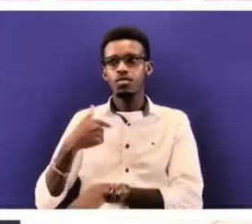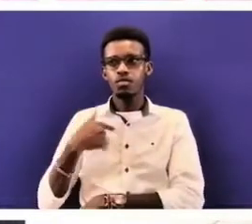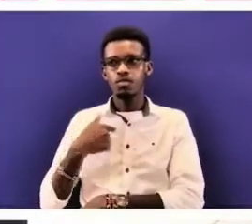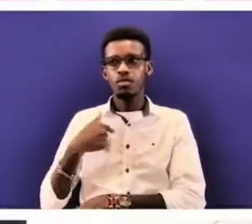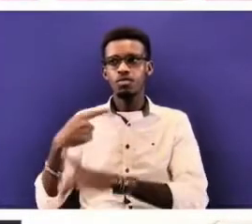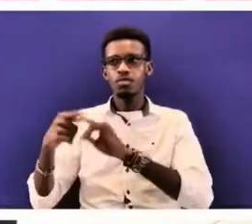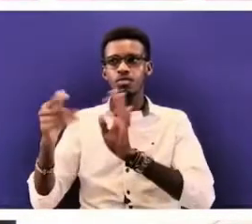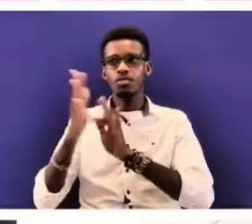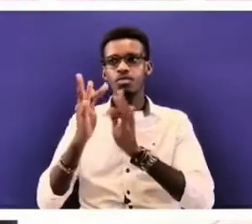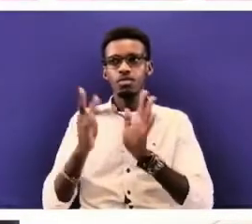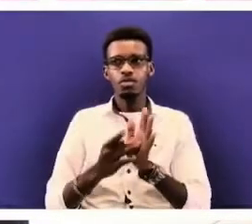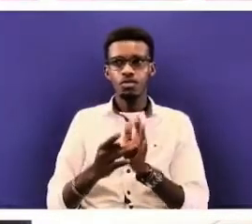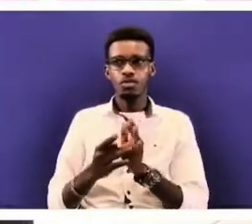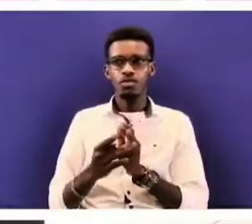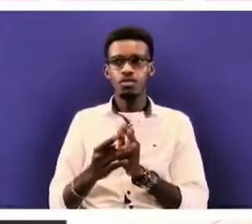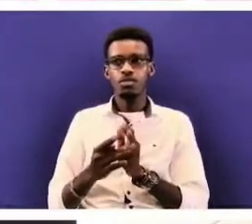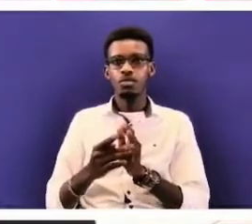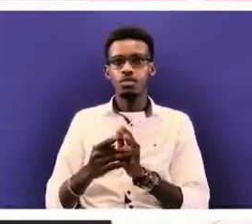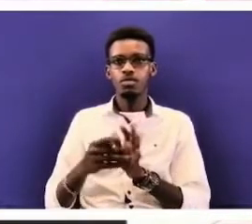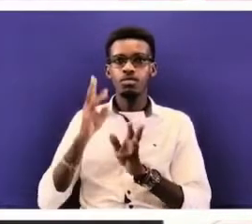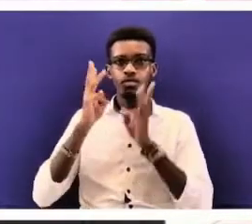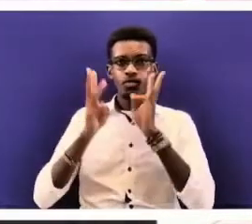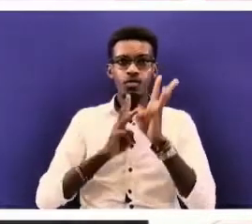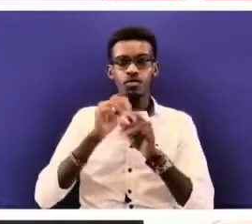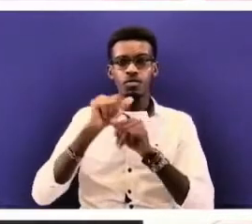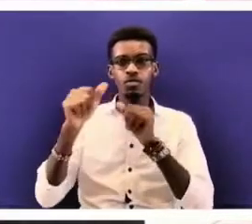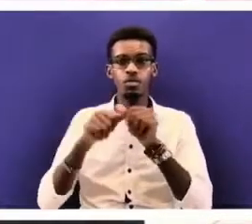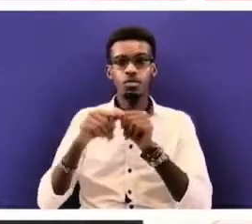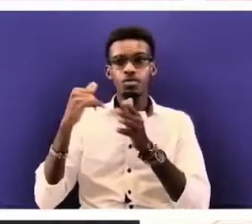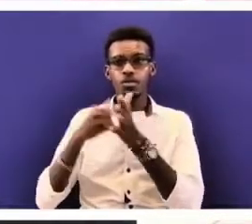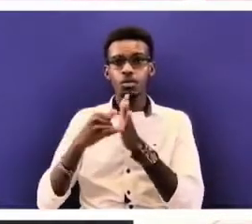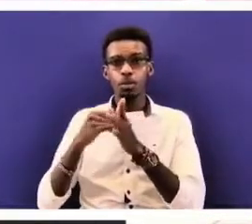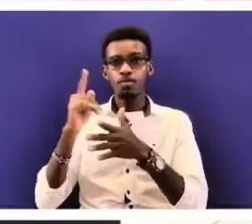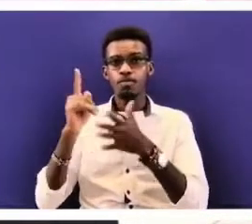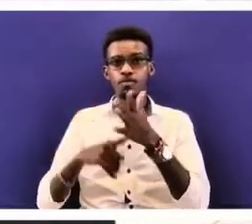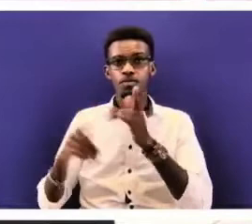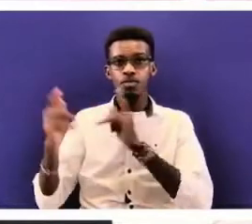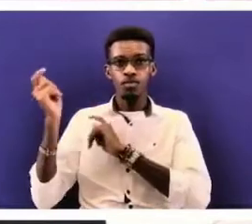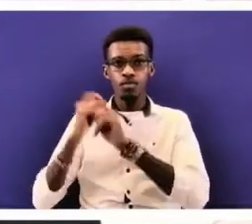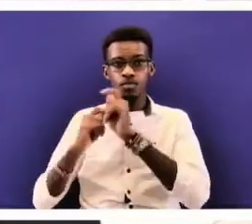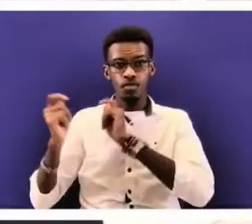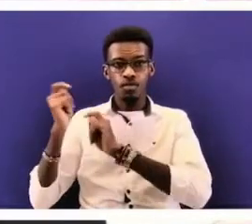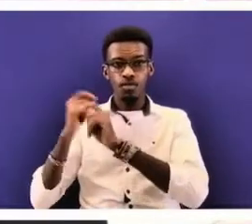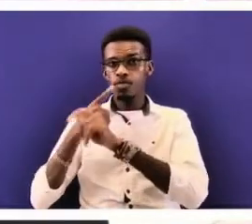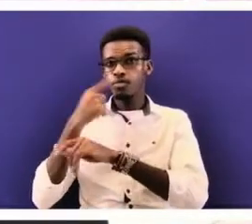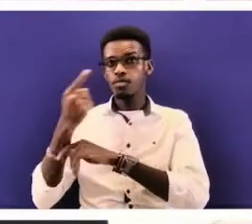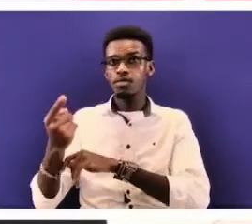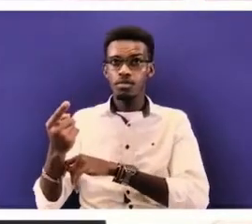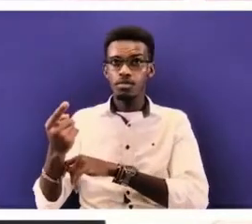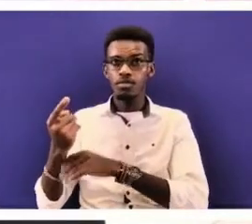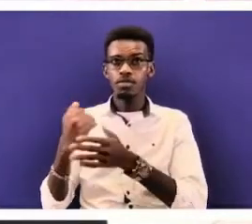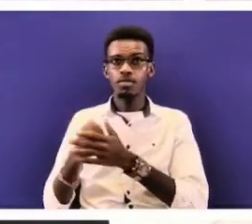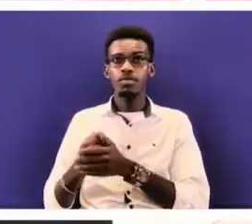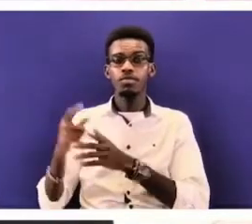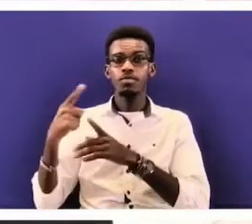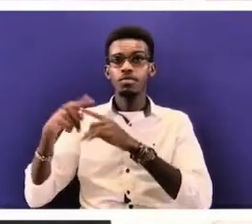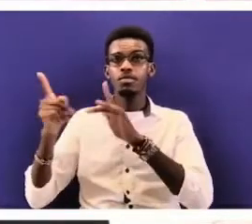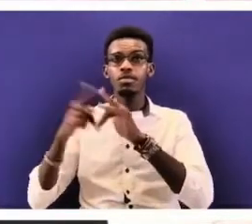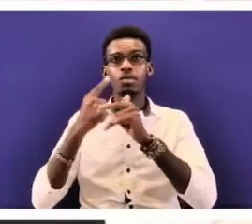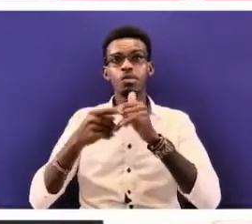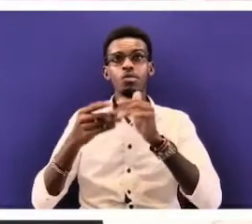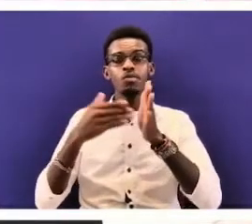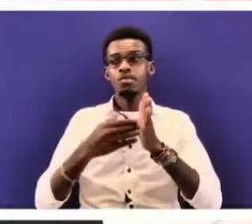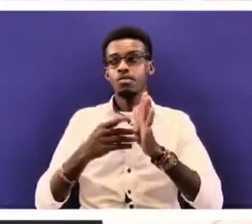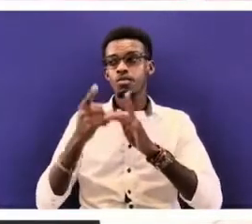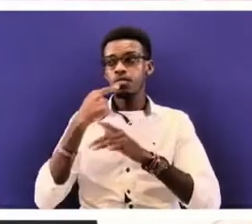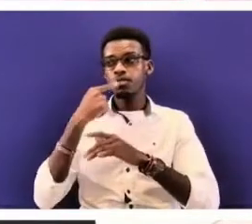But Jesus didn't worry about tradition. And what does tradition say? But he stopped